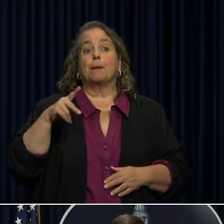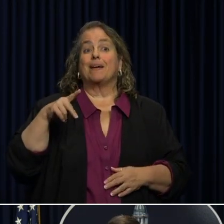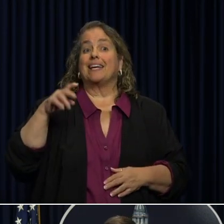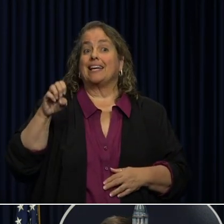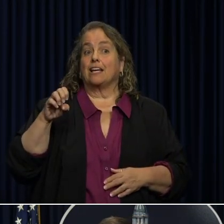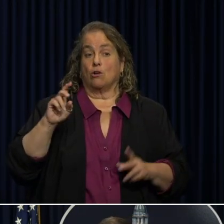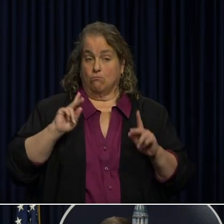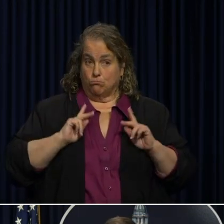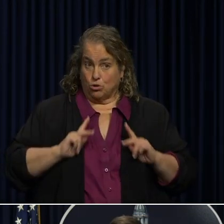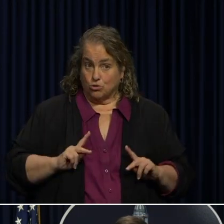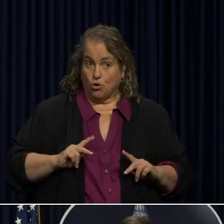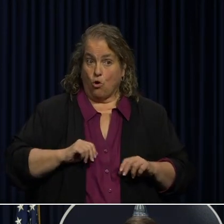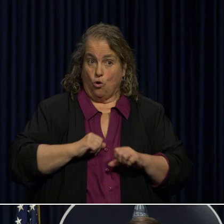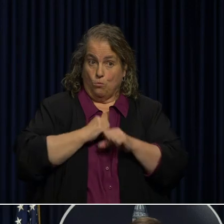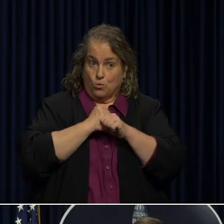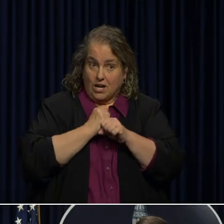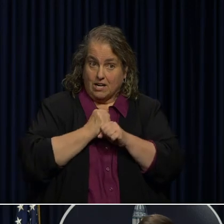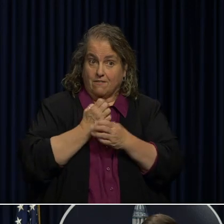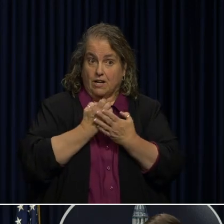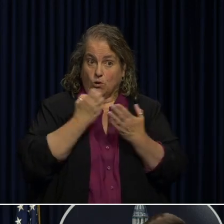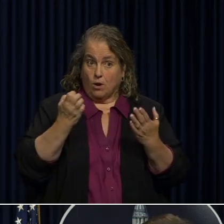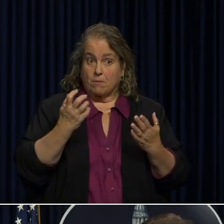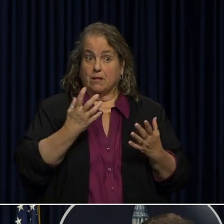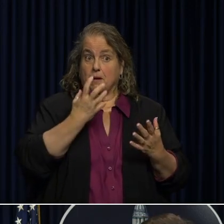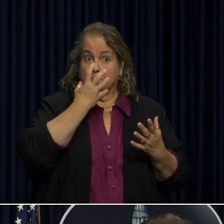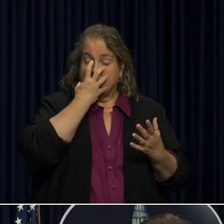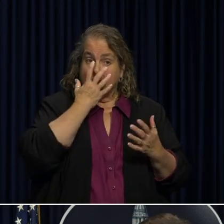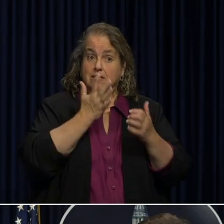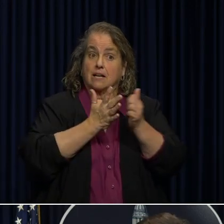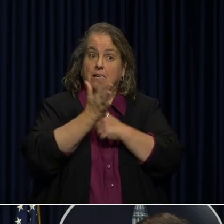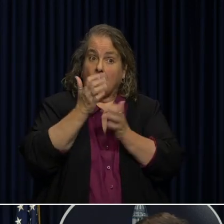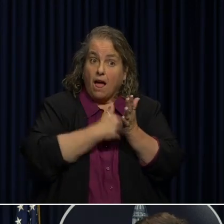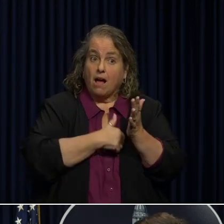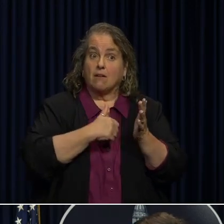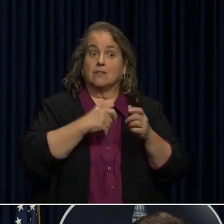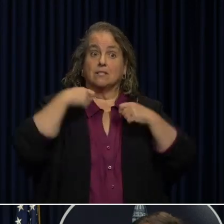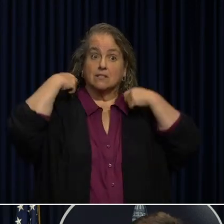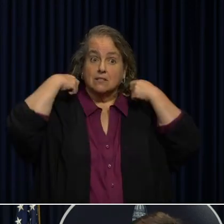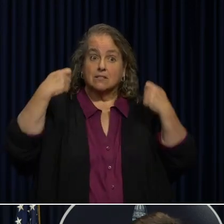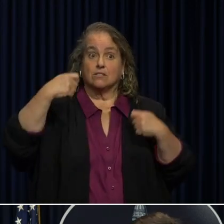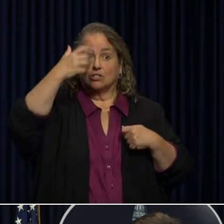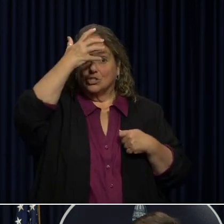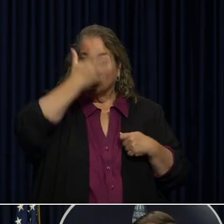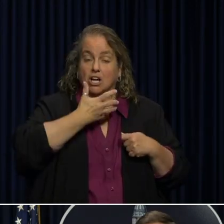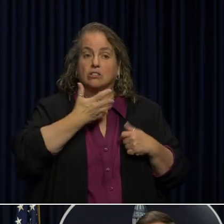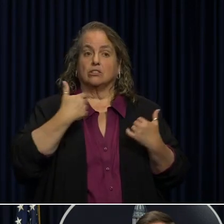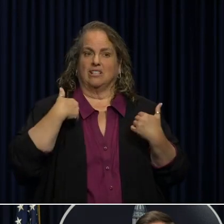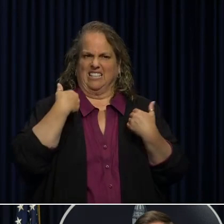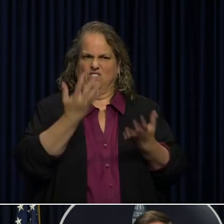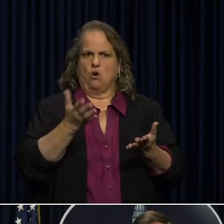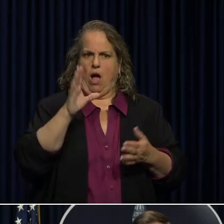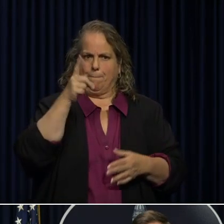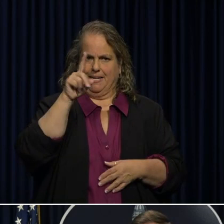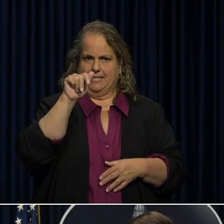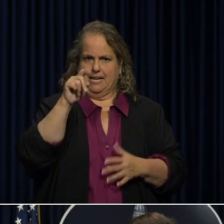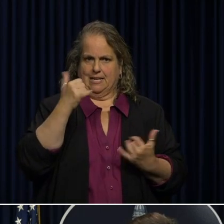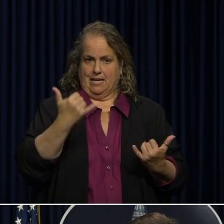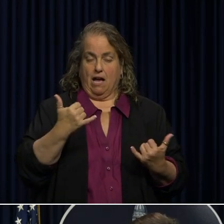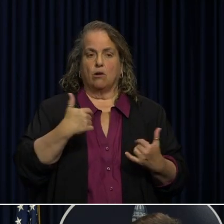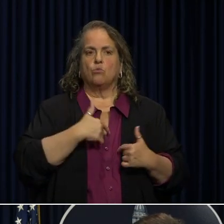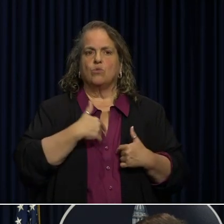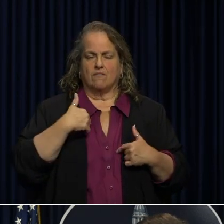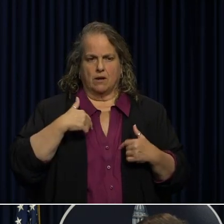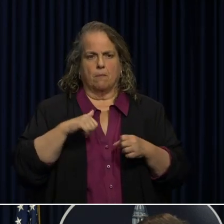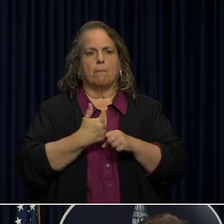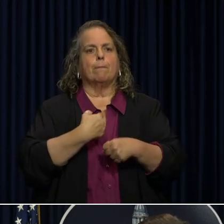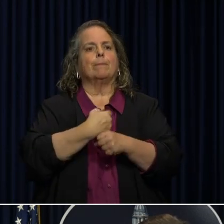equipment. To give you an update, we have made here within the state what we believe is some significant progress,